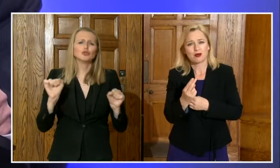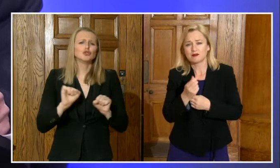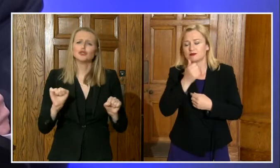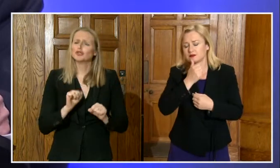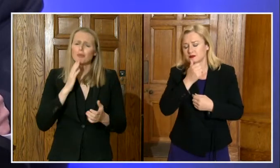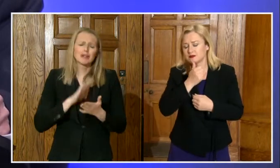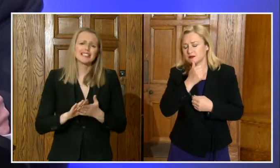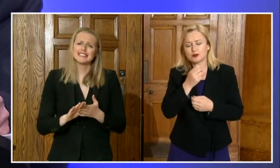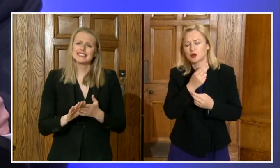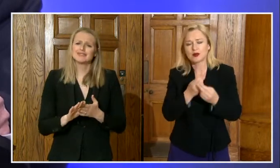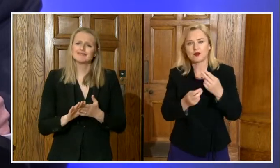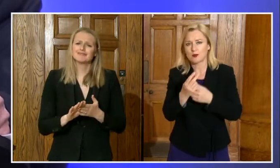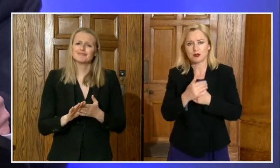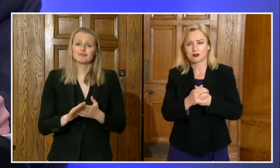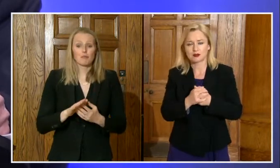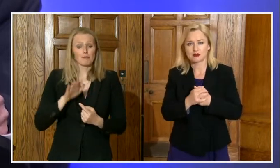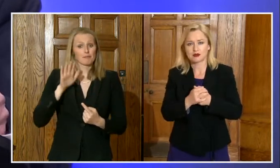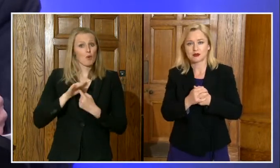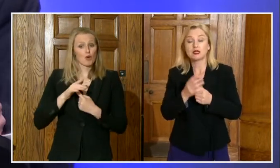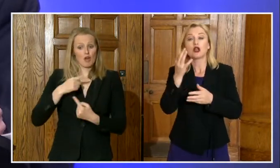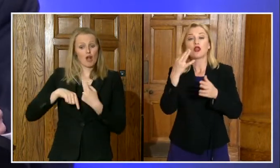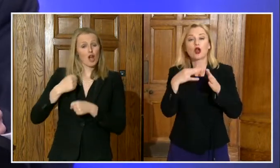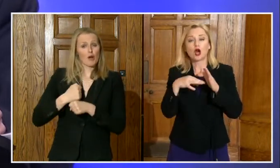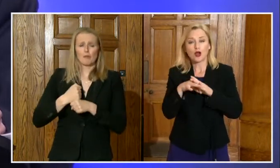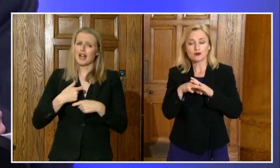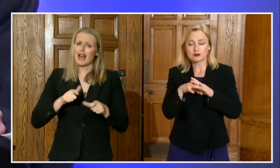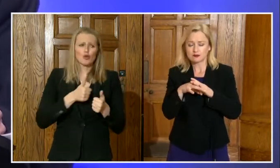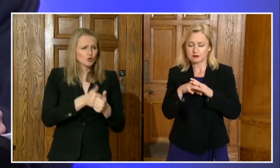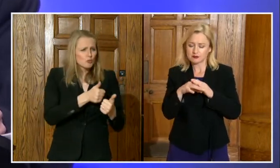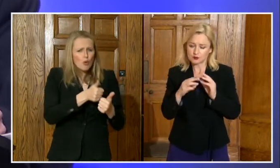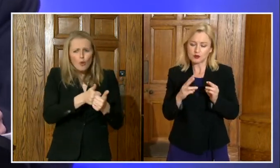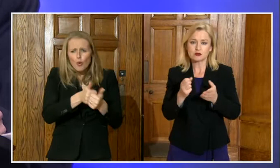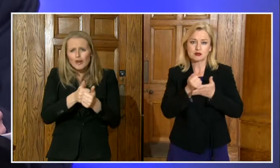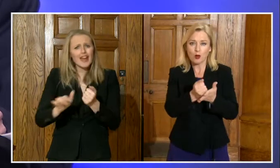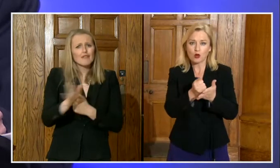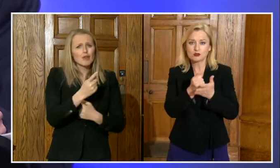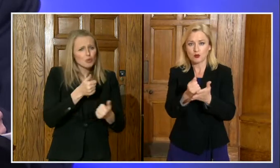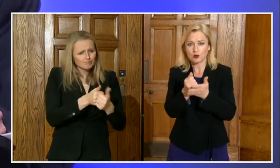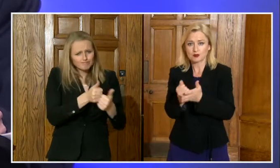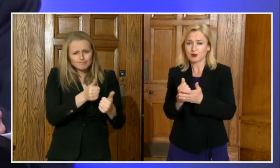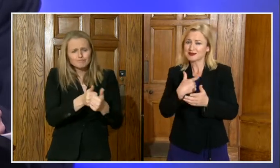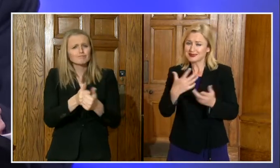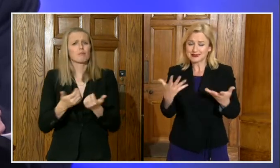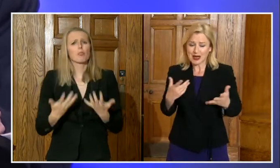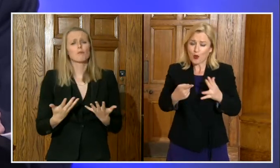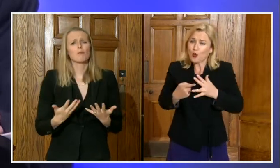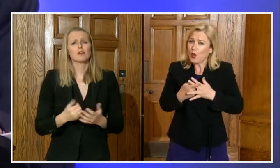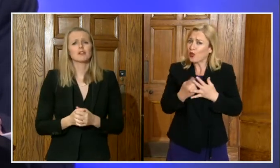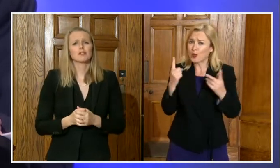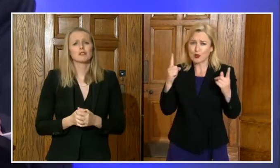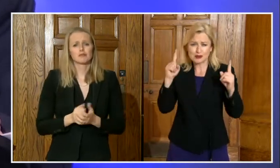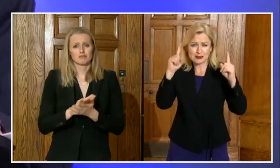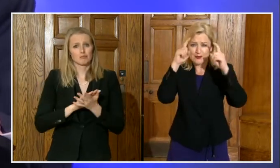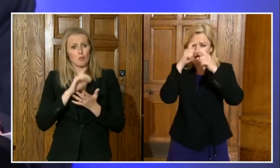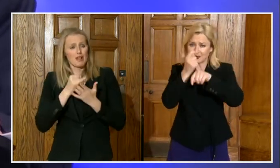vitally important that government continues to provide all the support it can at this really challenging time. This includes helping people with